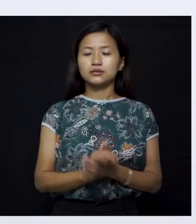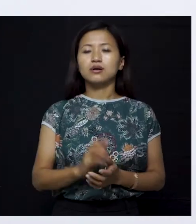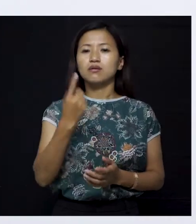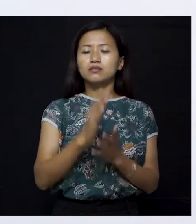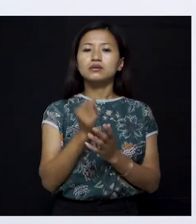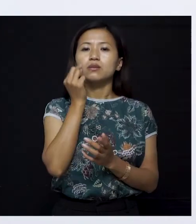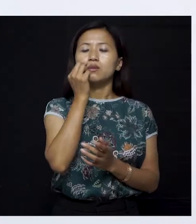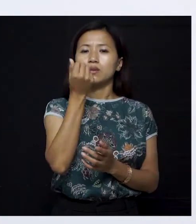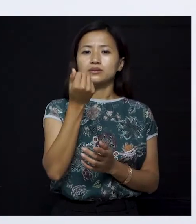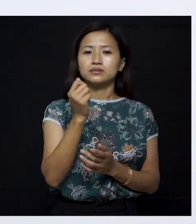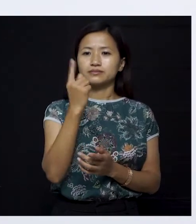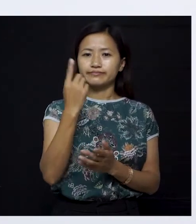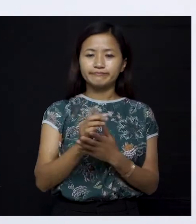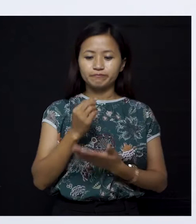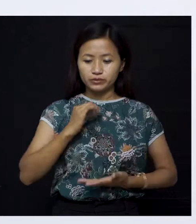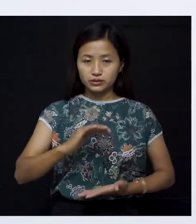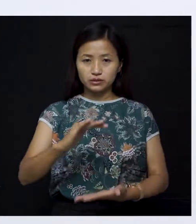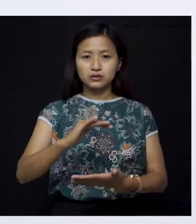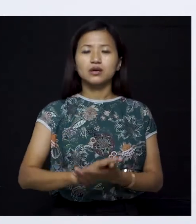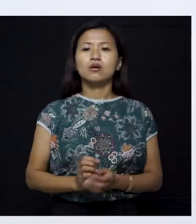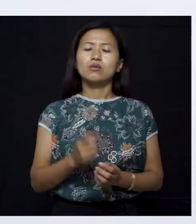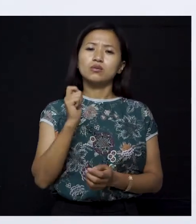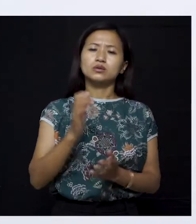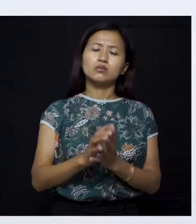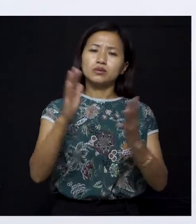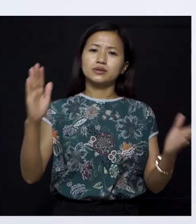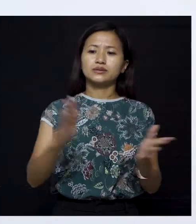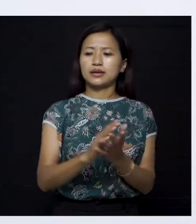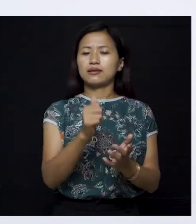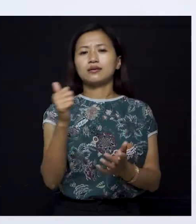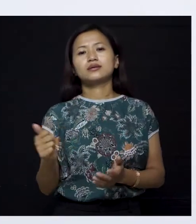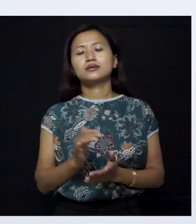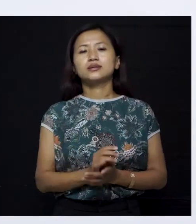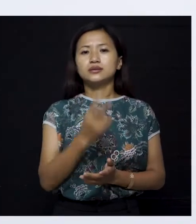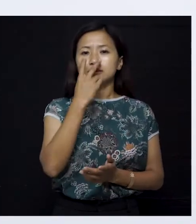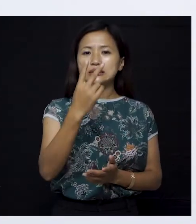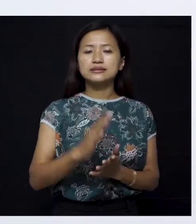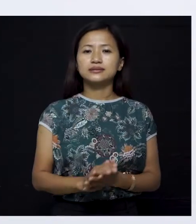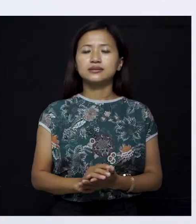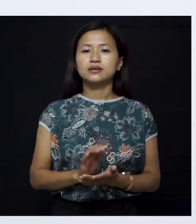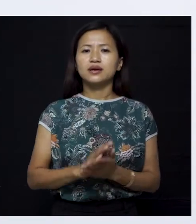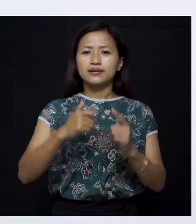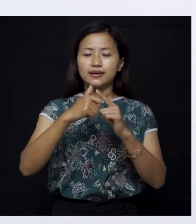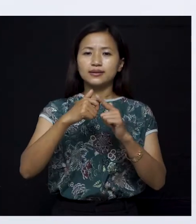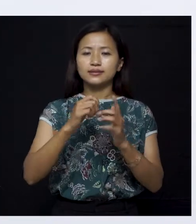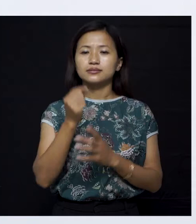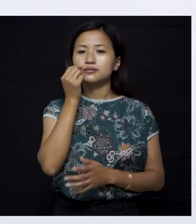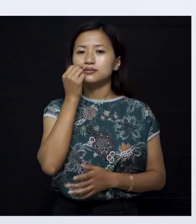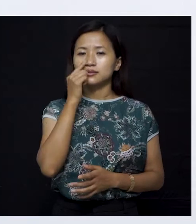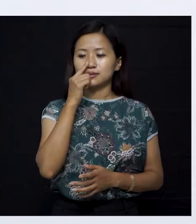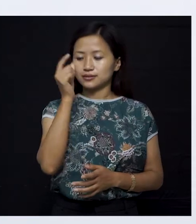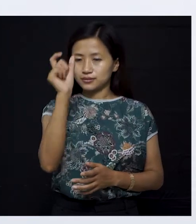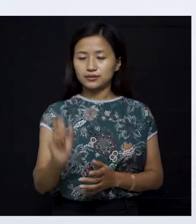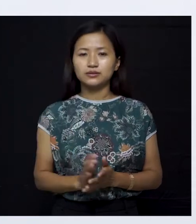living in the family, she also works more than the other. And then we see that when Kathleen was still on